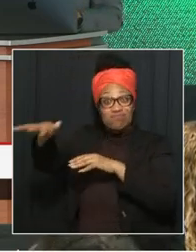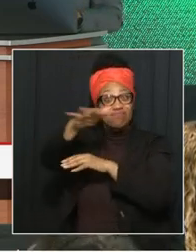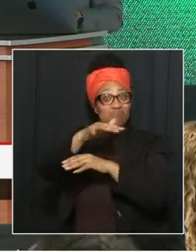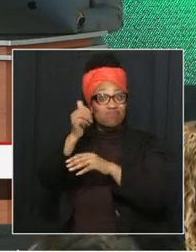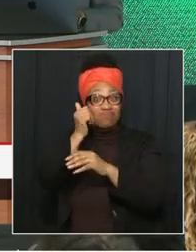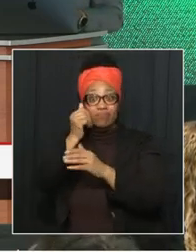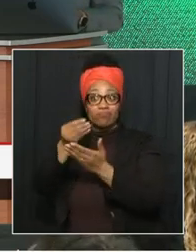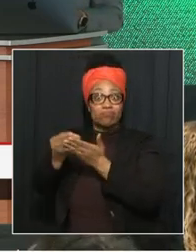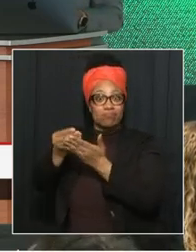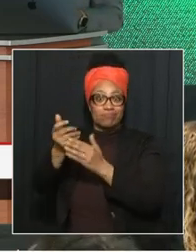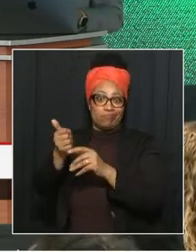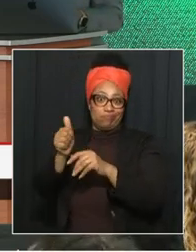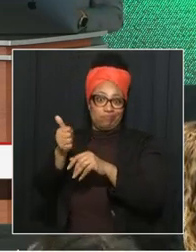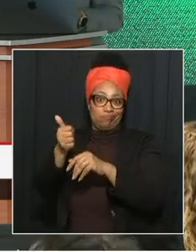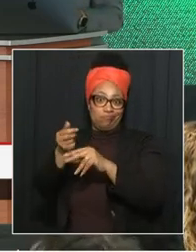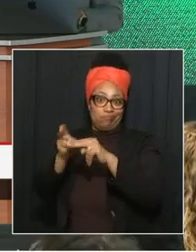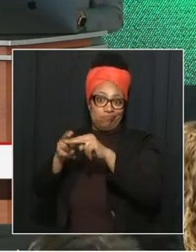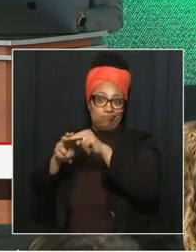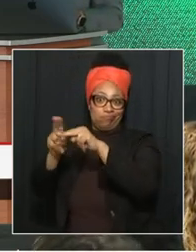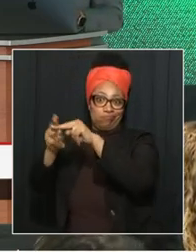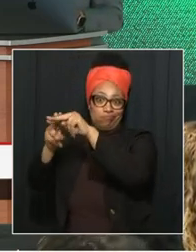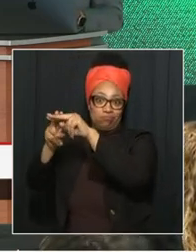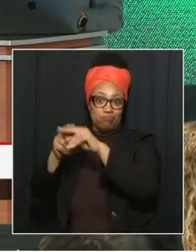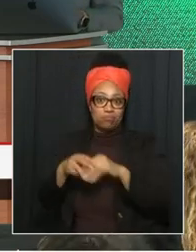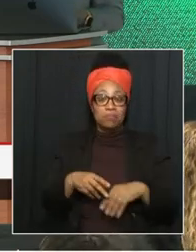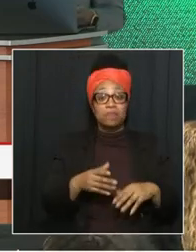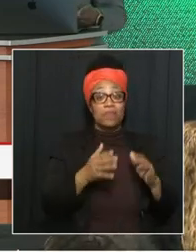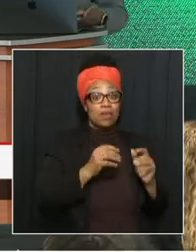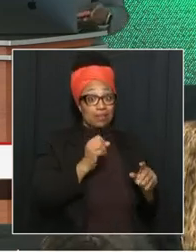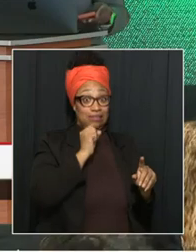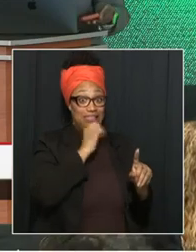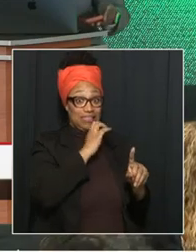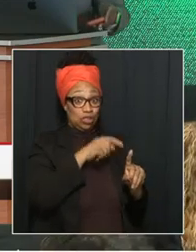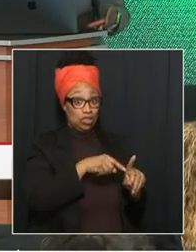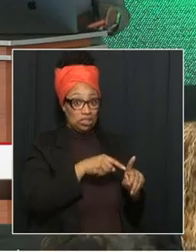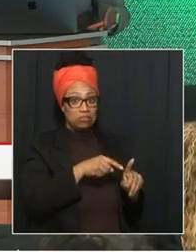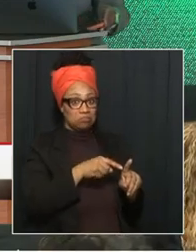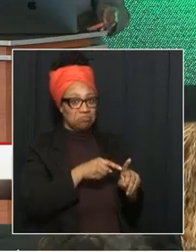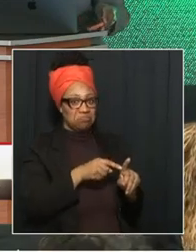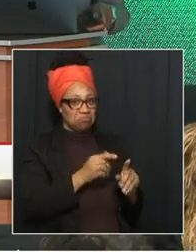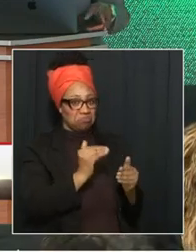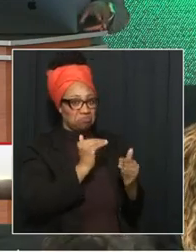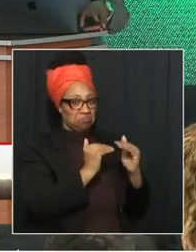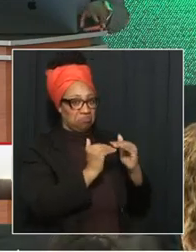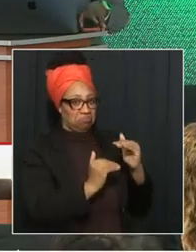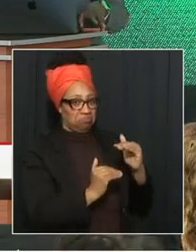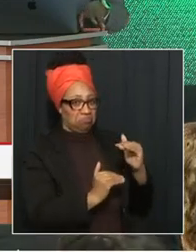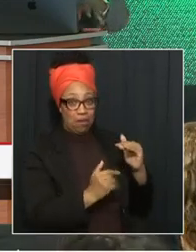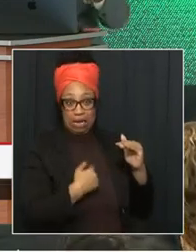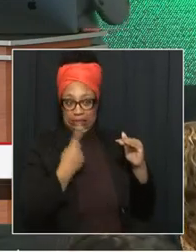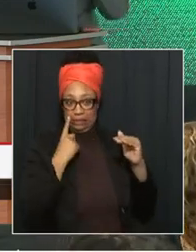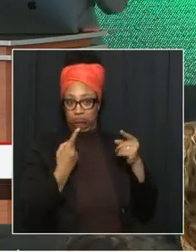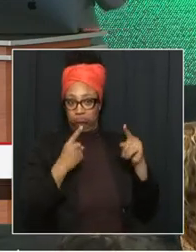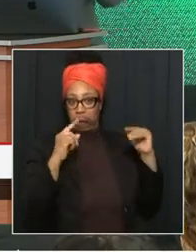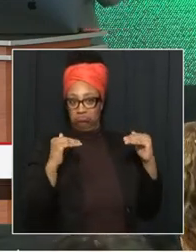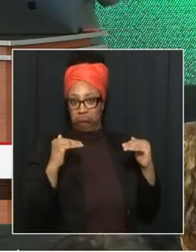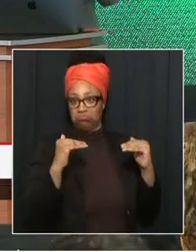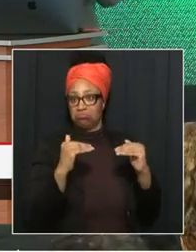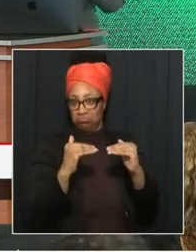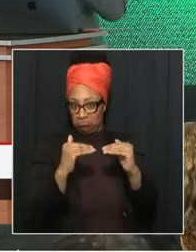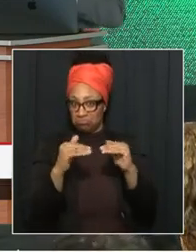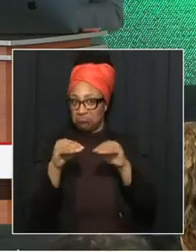think, that the council made 2 years ago, or was it last year? 2 years ago. Mayor. 2 years ago, the council